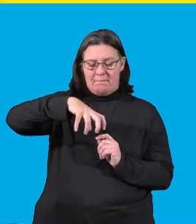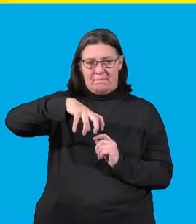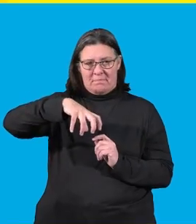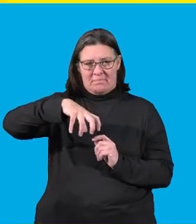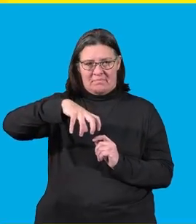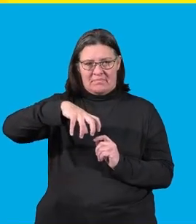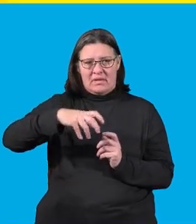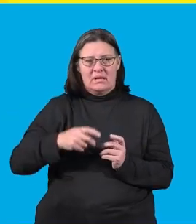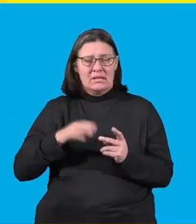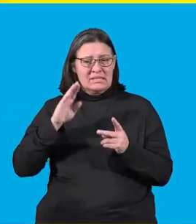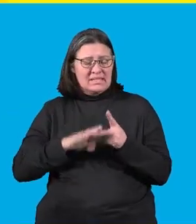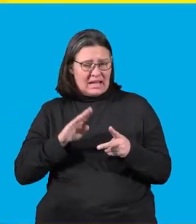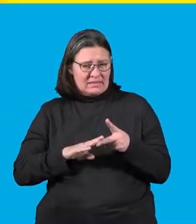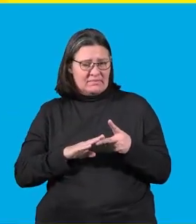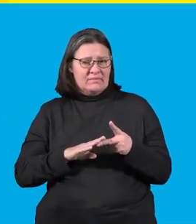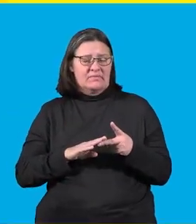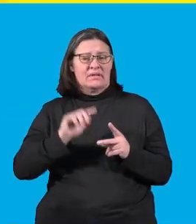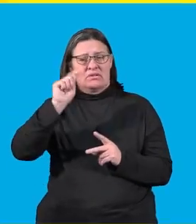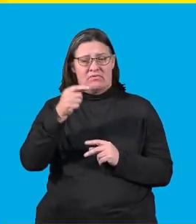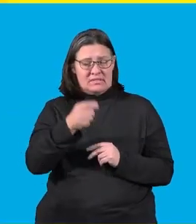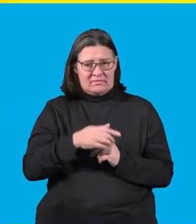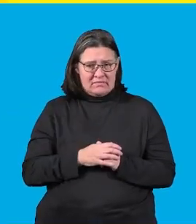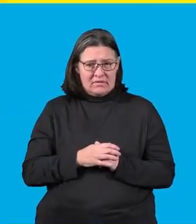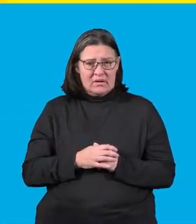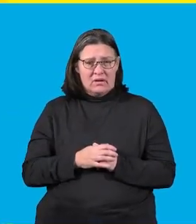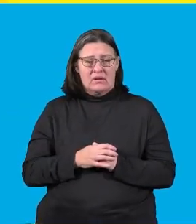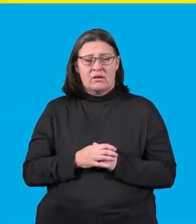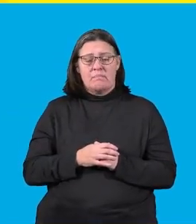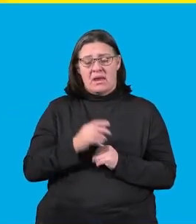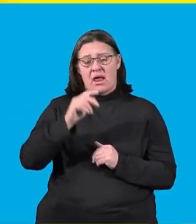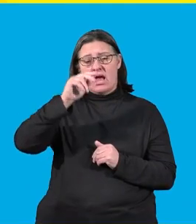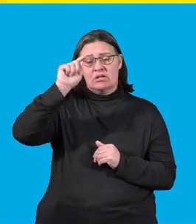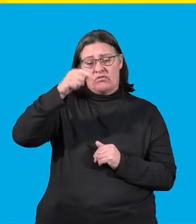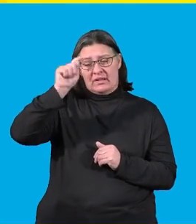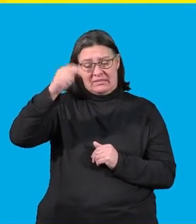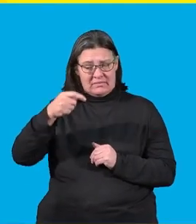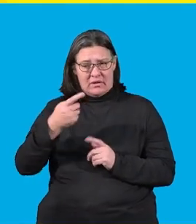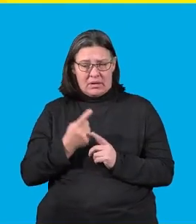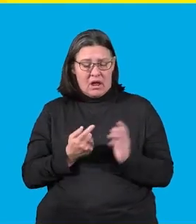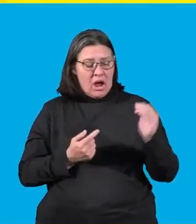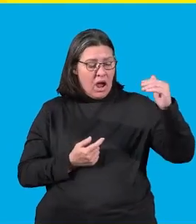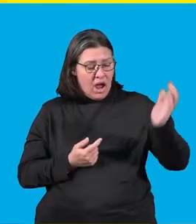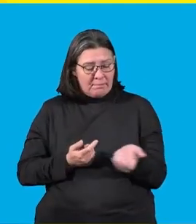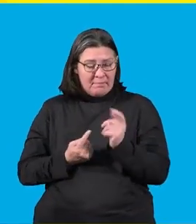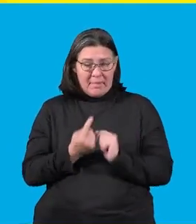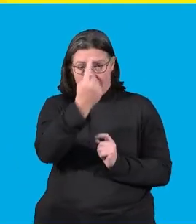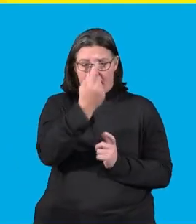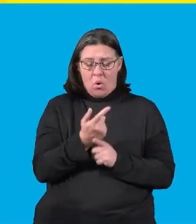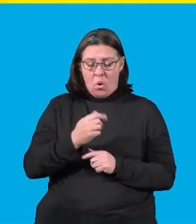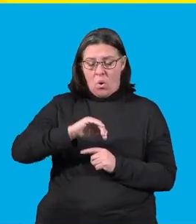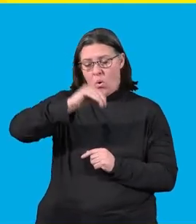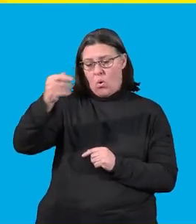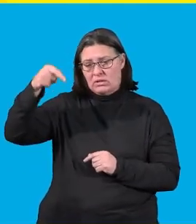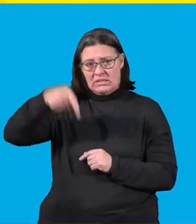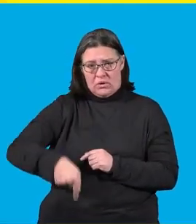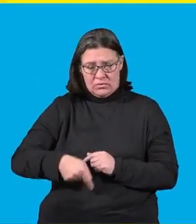we are talking about the second derivative. Okay. Is the graph concave up or concave down? If